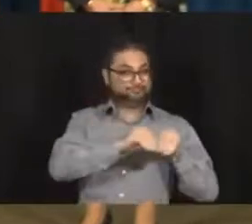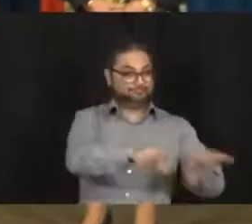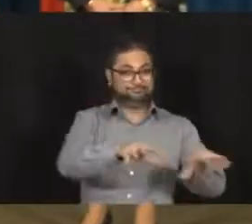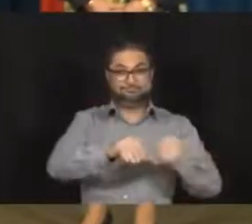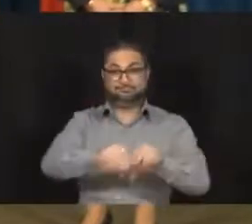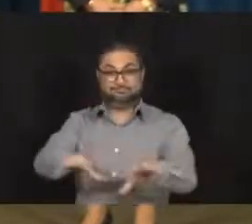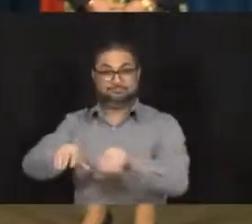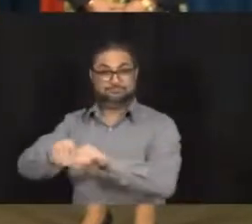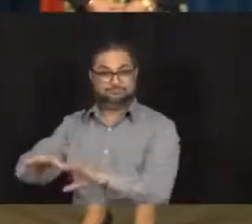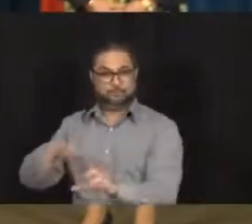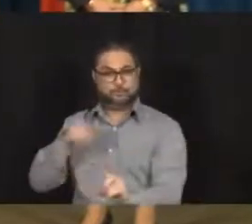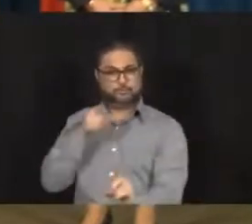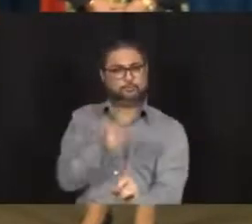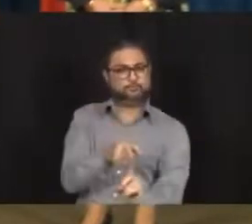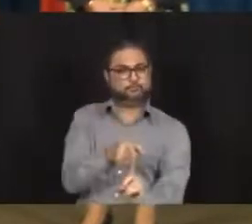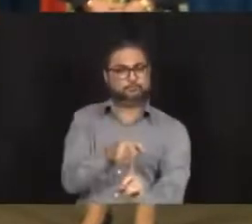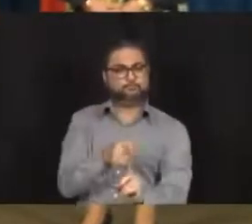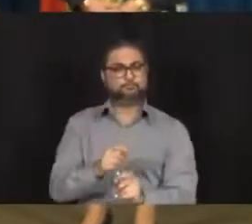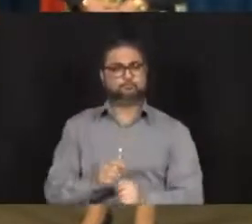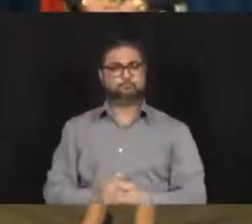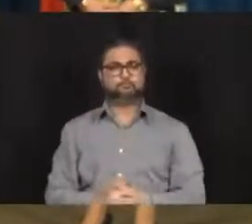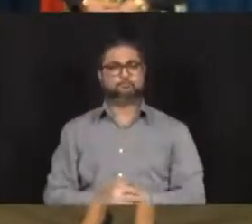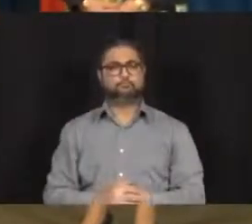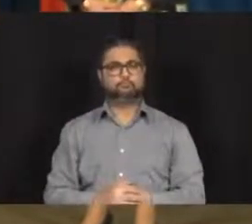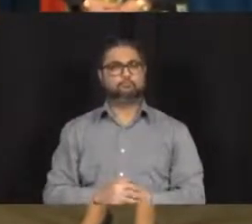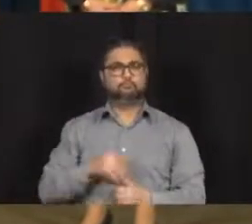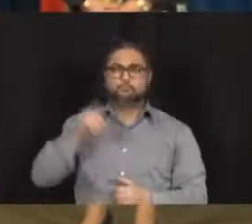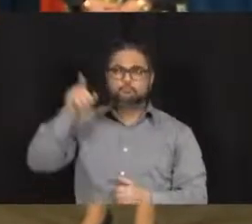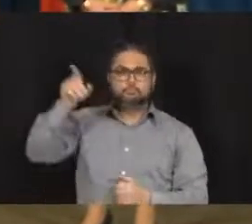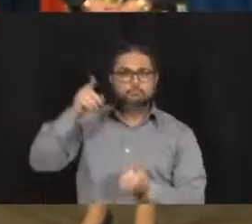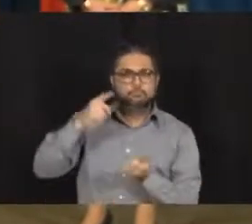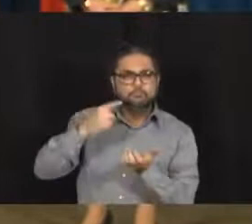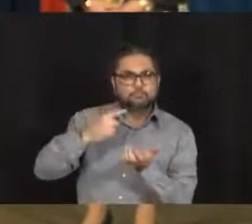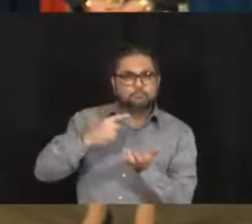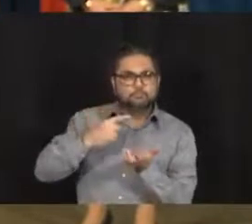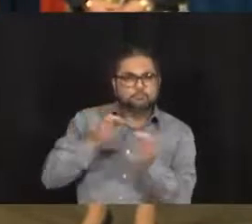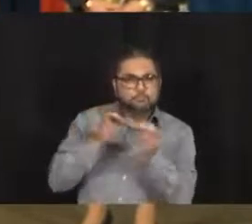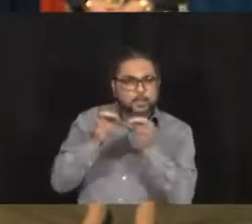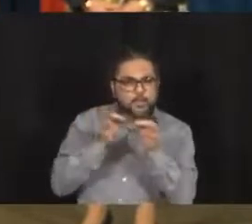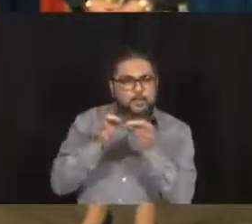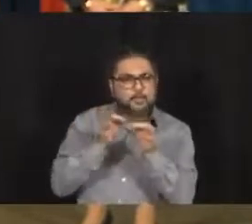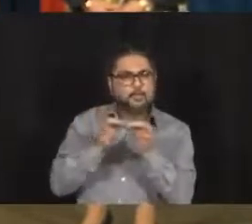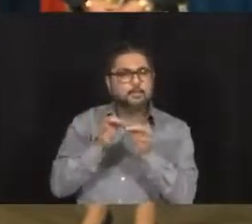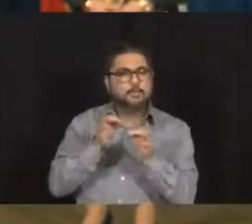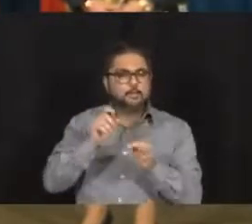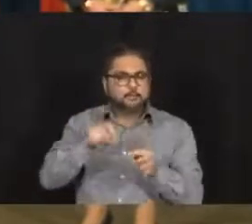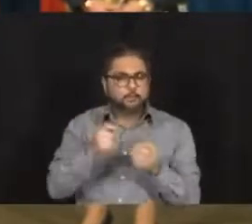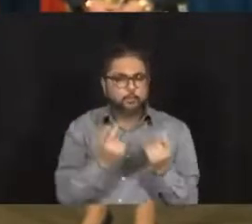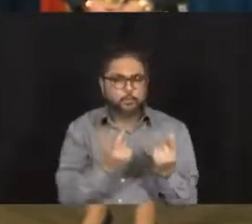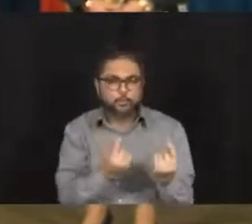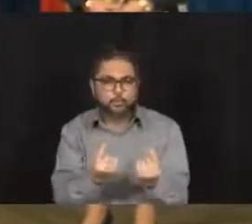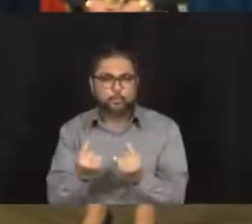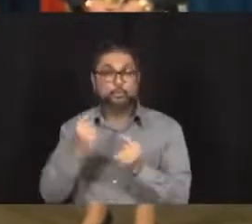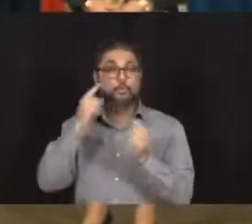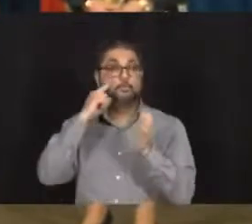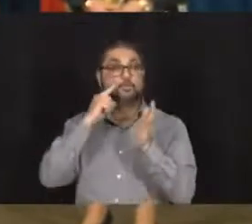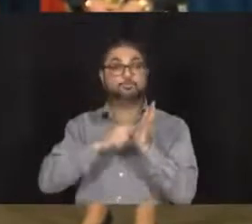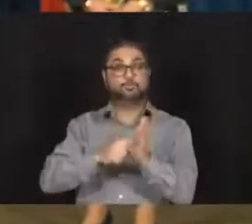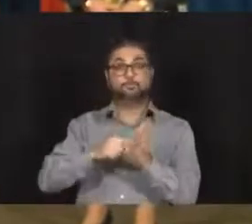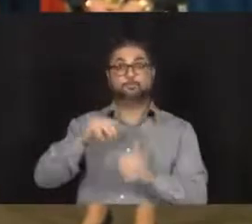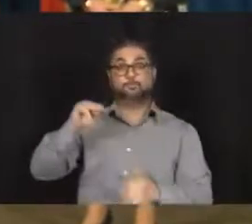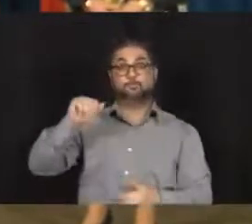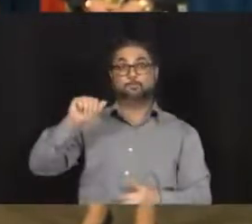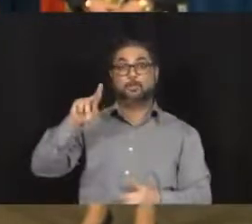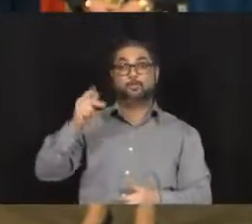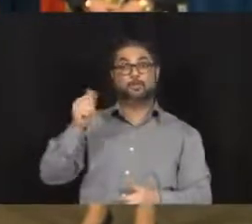Yeah. You're talking a lot about what needs to be done, but what about for the homes such as the one in Markham where the staff have already walked